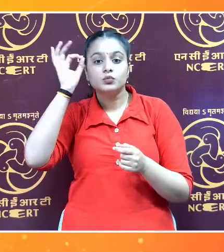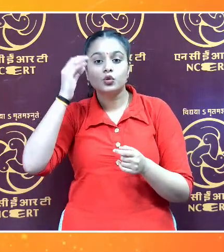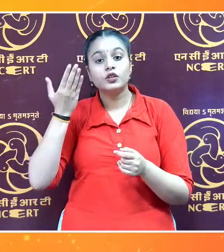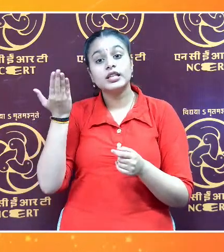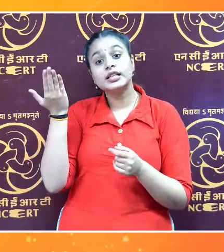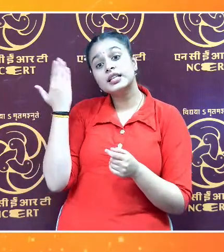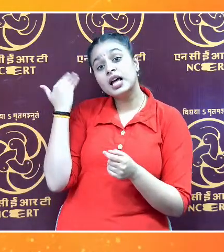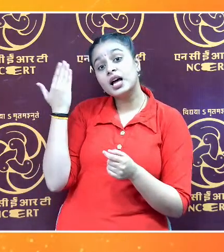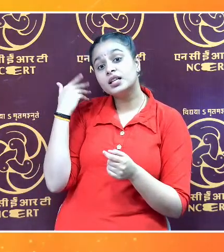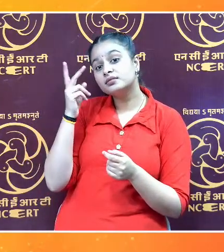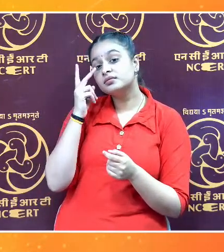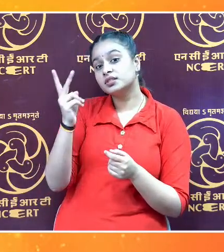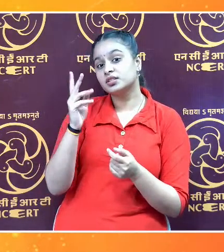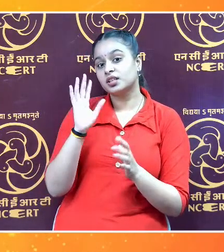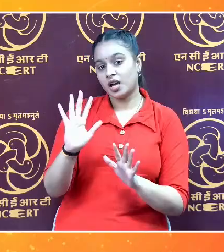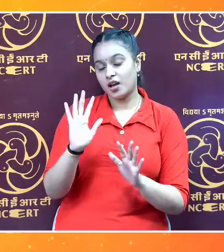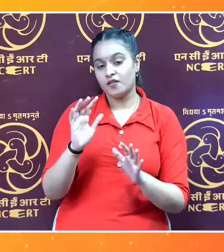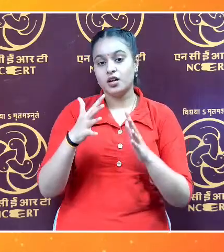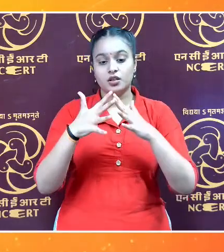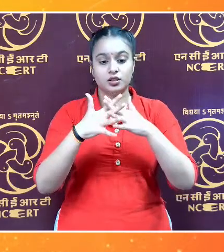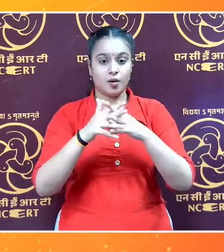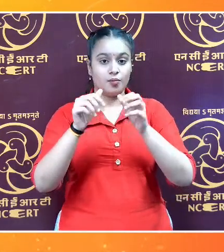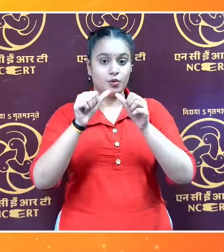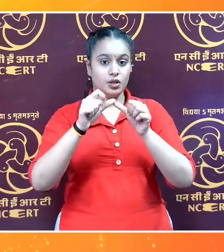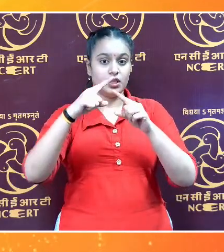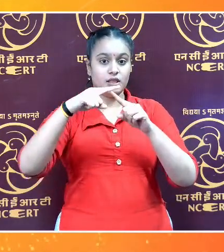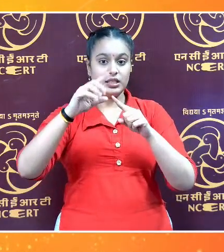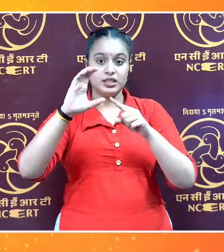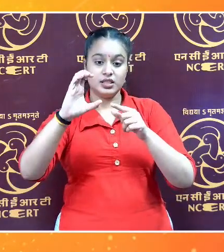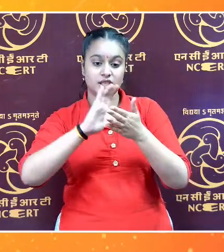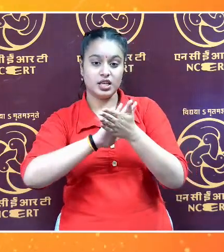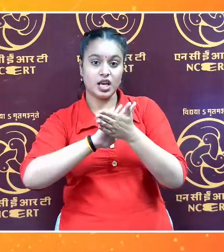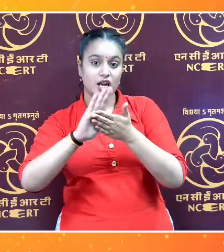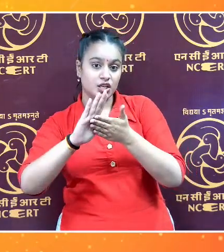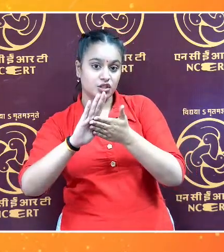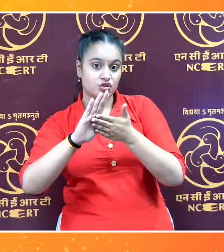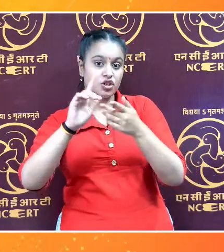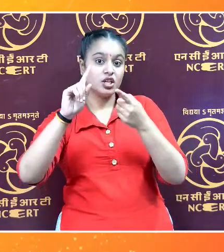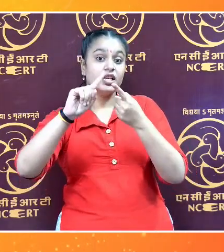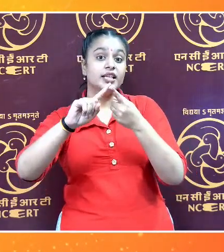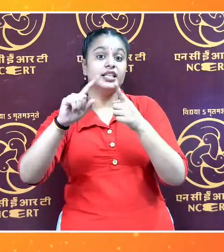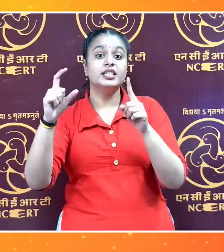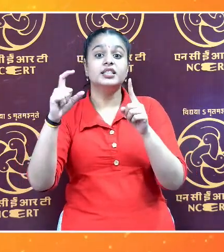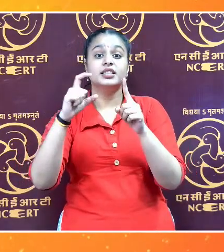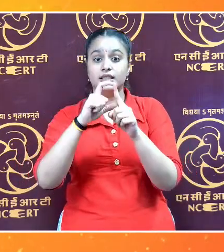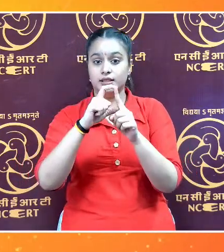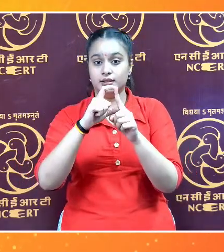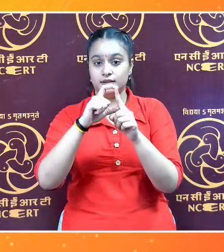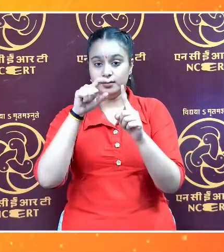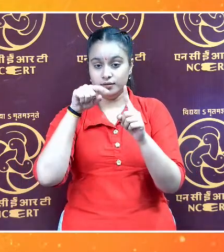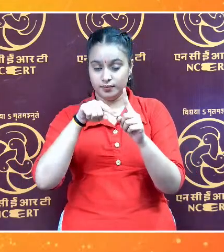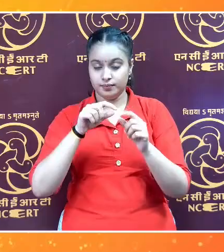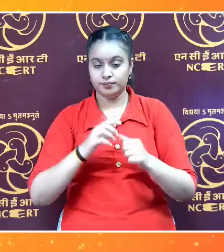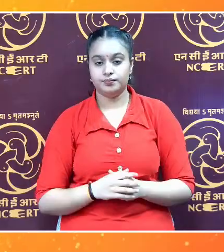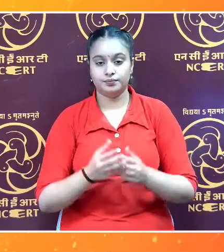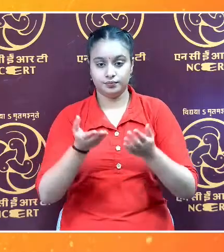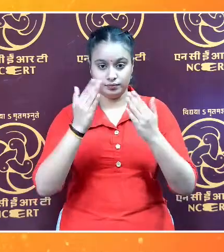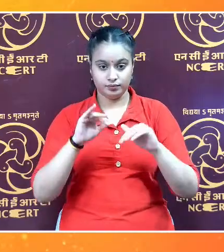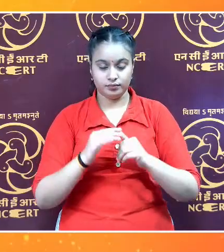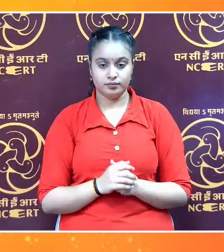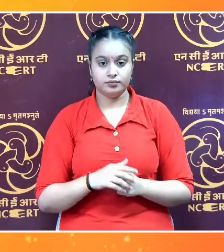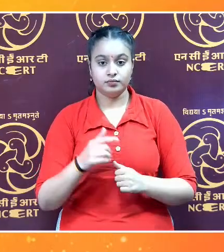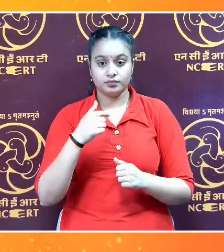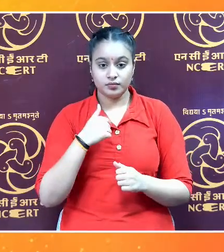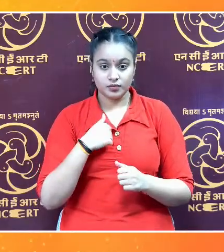you specifically when did Avi watch the movie. Last night, and night has already gone. It's gone. Yeah. Yeah, it's finished. So watched. Yes. I